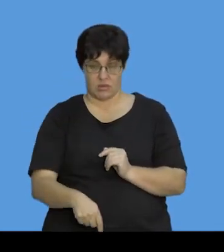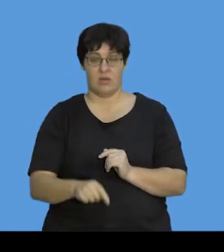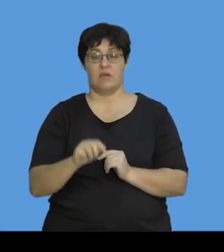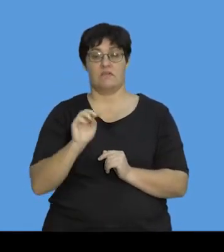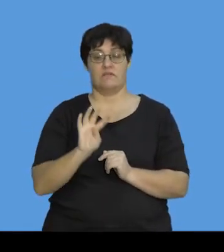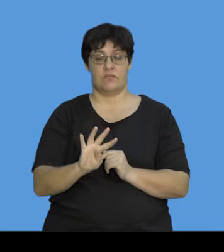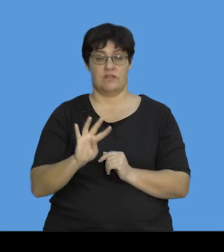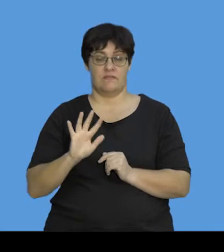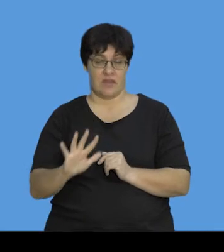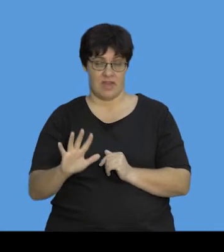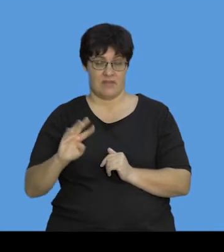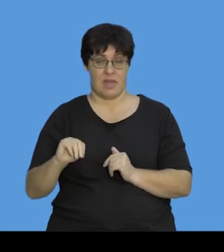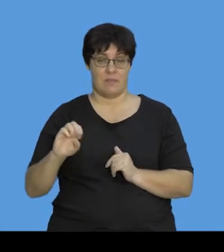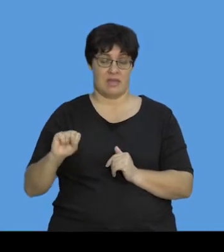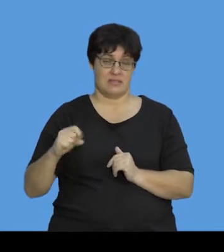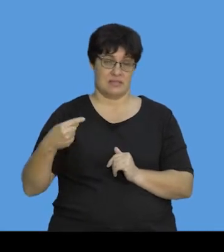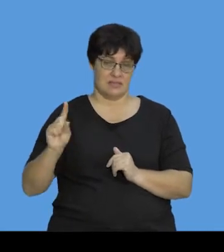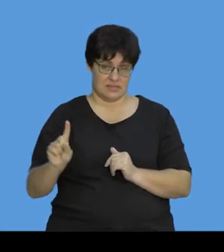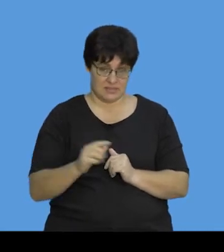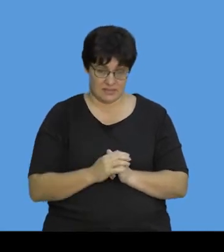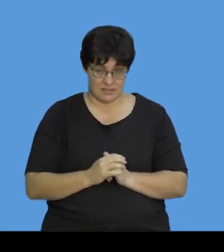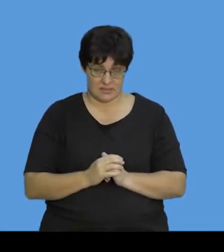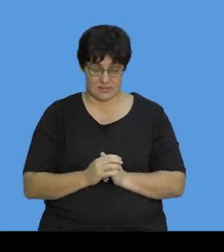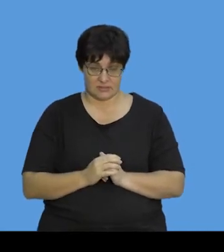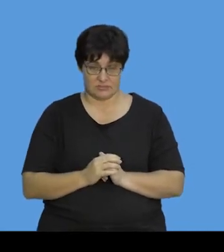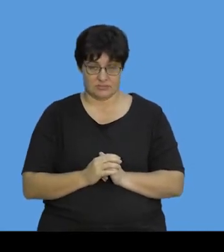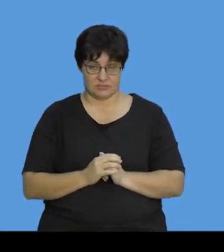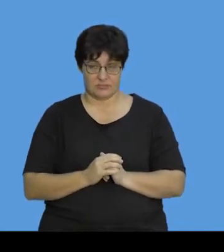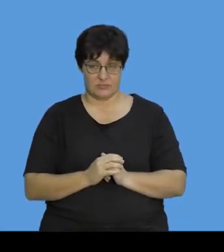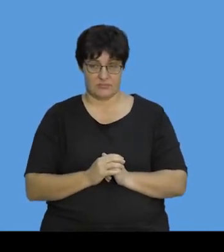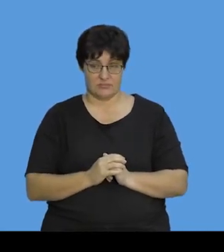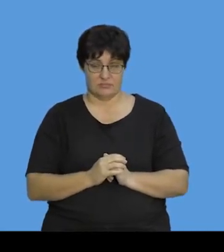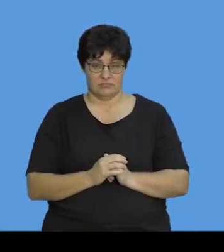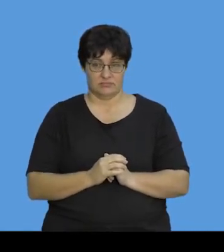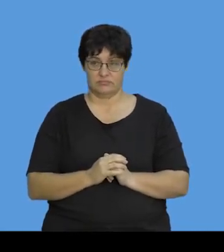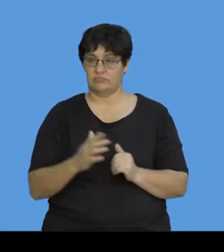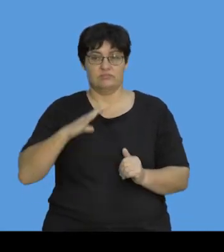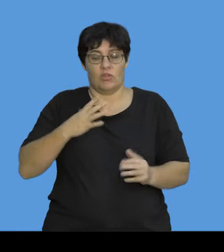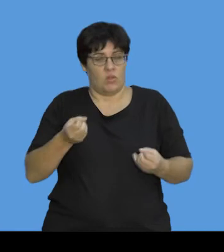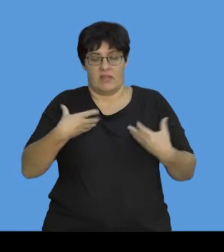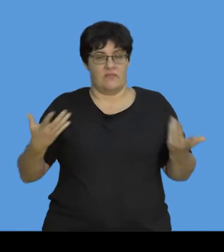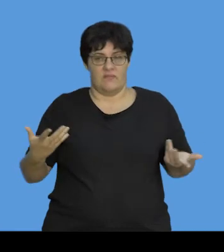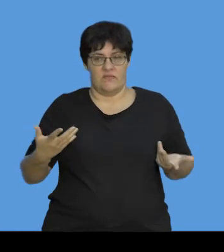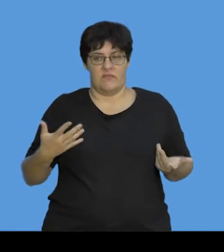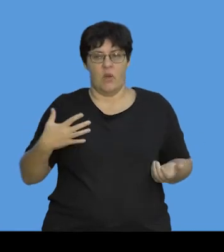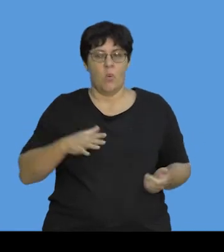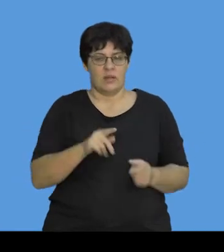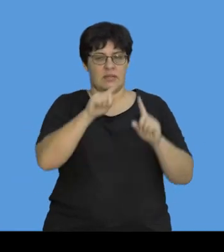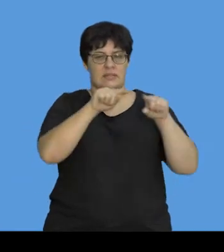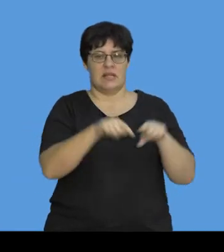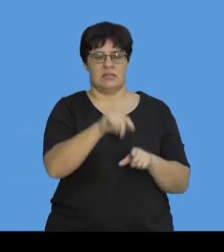at 45 meters per second, and that's all the information they give us, and they want delta y.